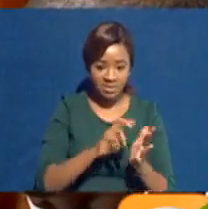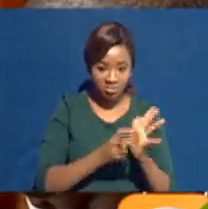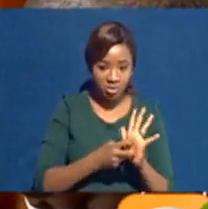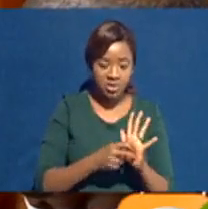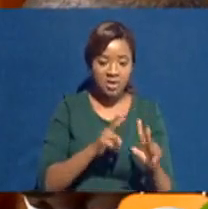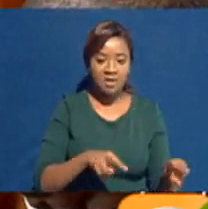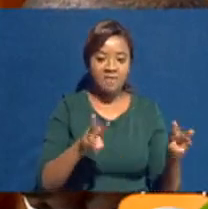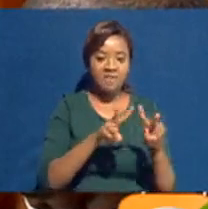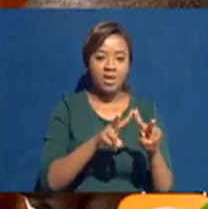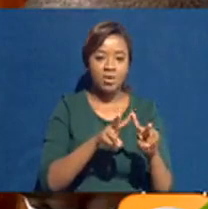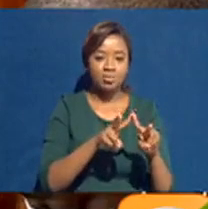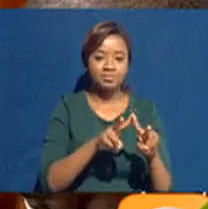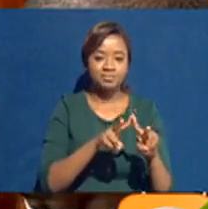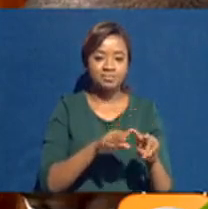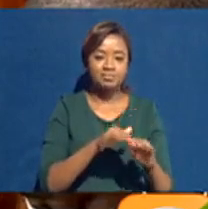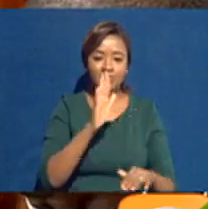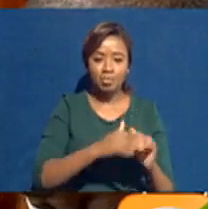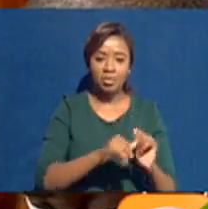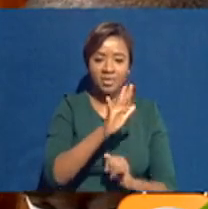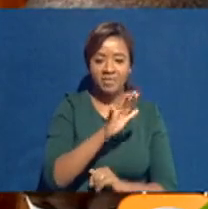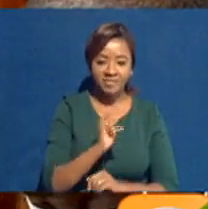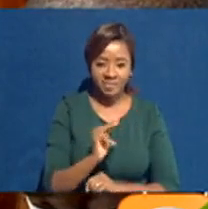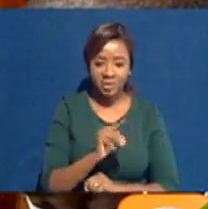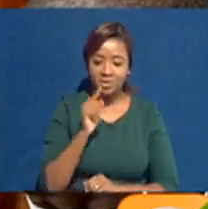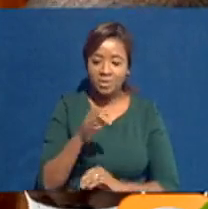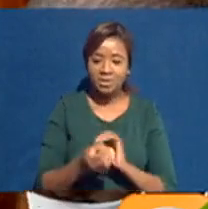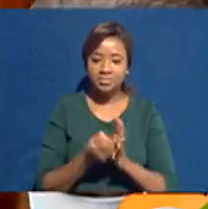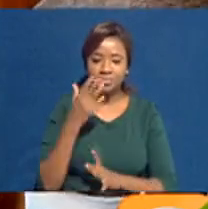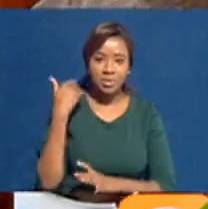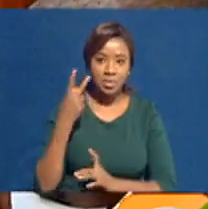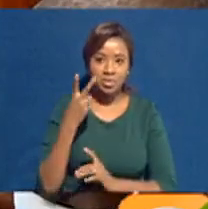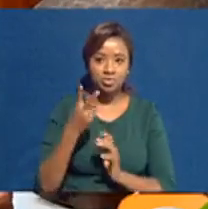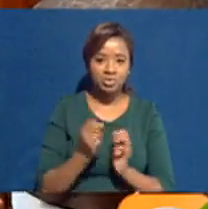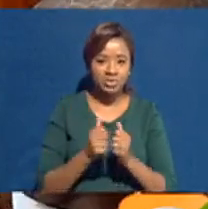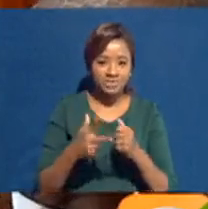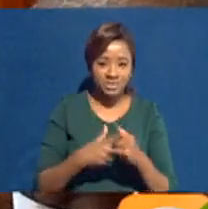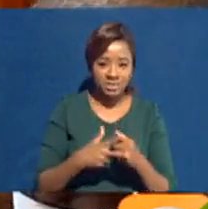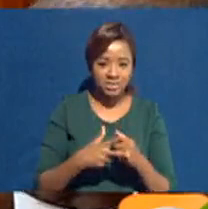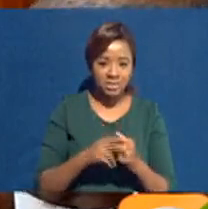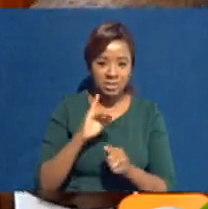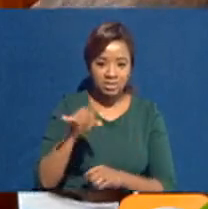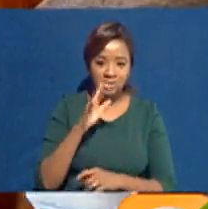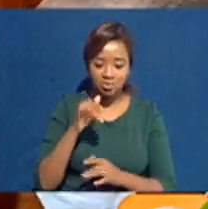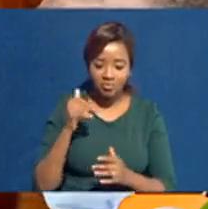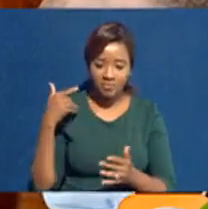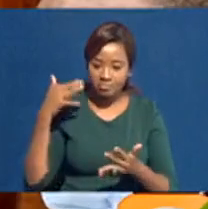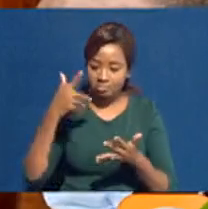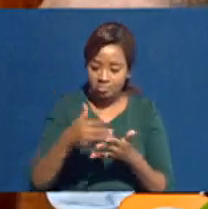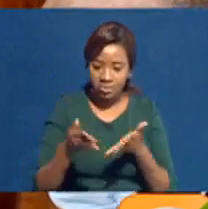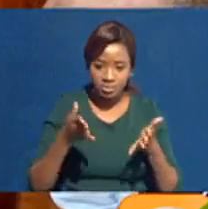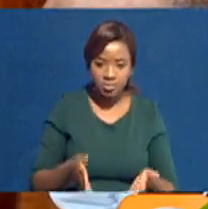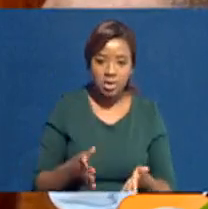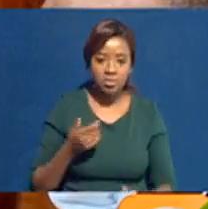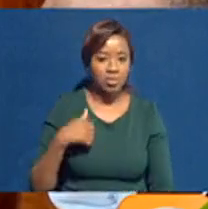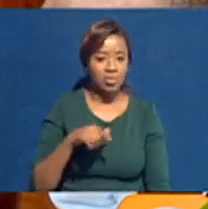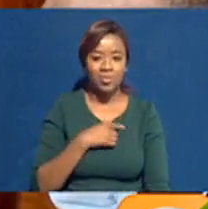This particular provision was set aside in January 2017 through an executive order. So from 2017 to date, we